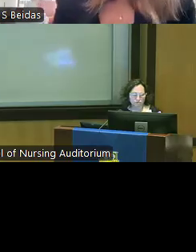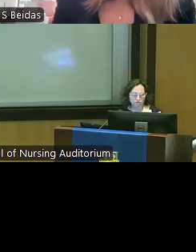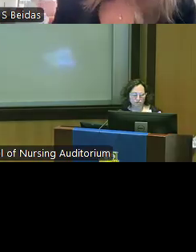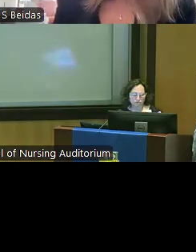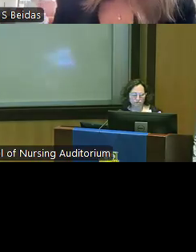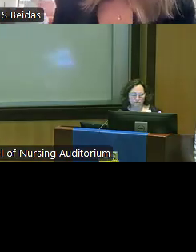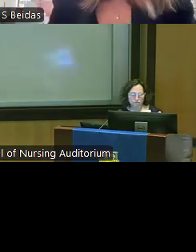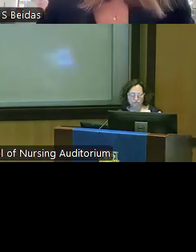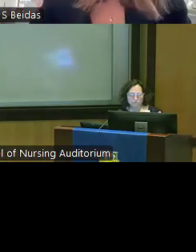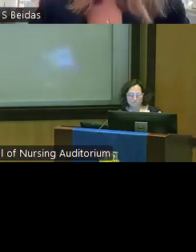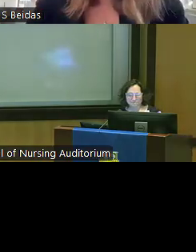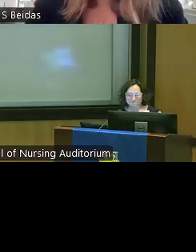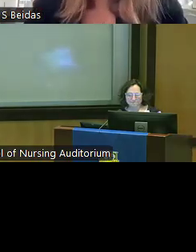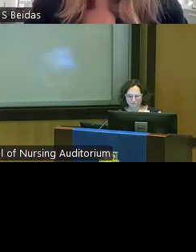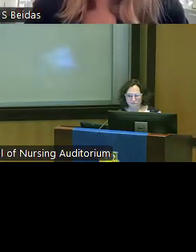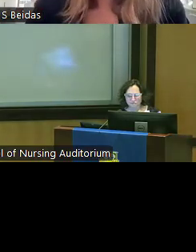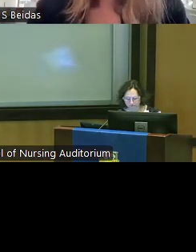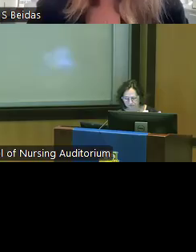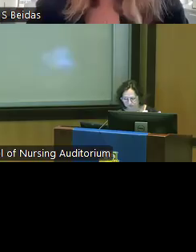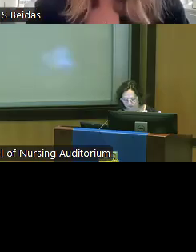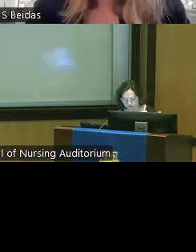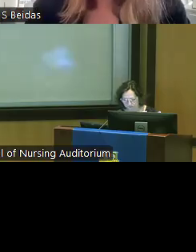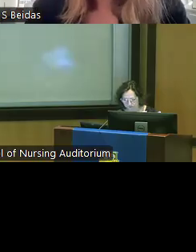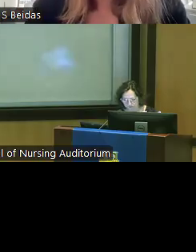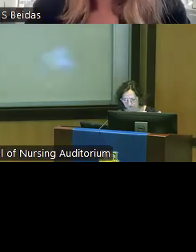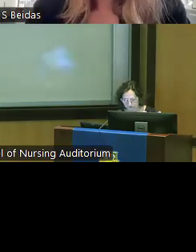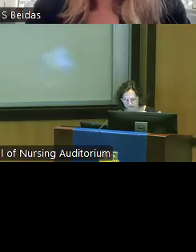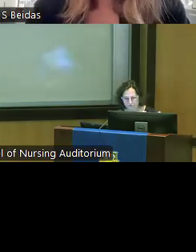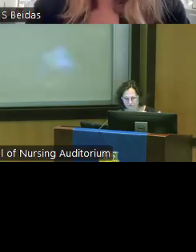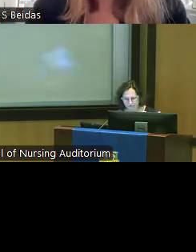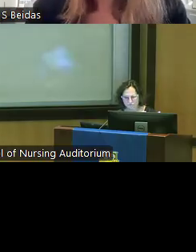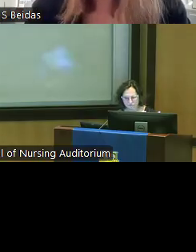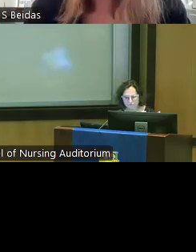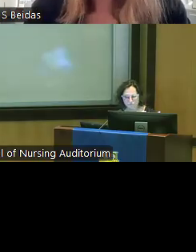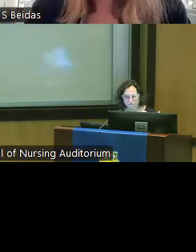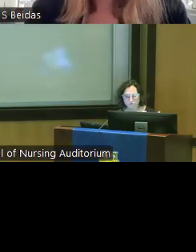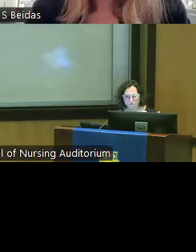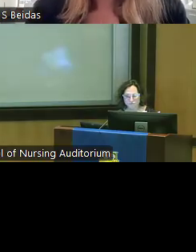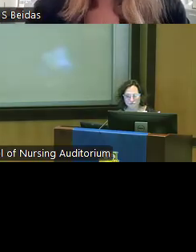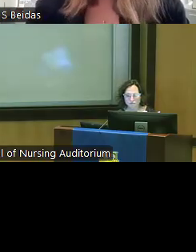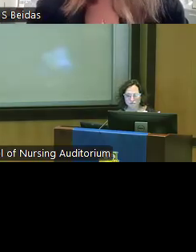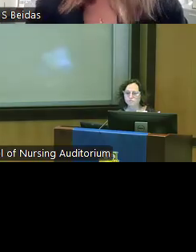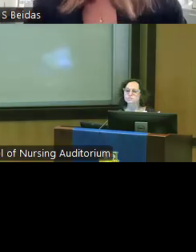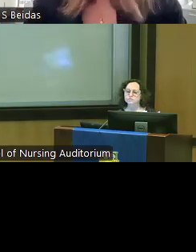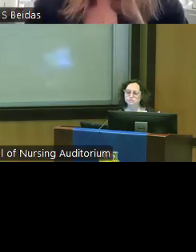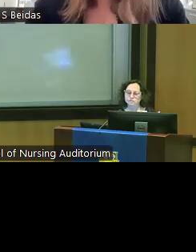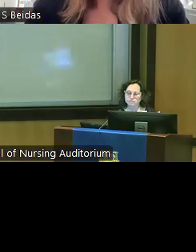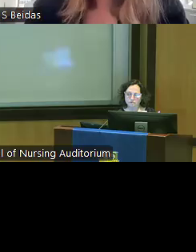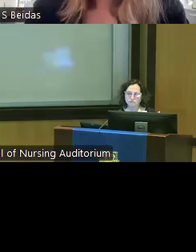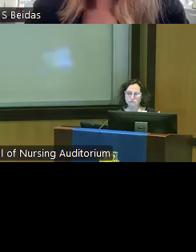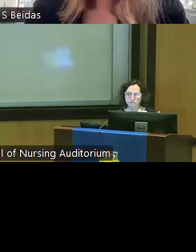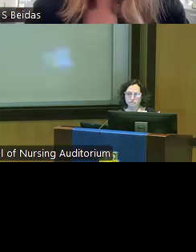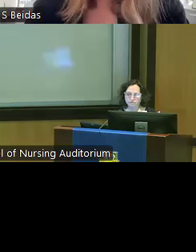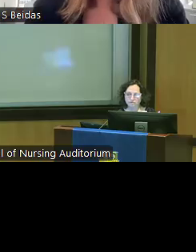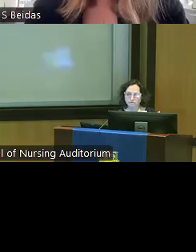And many of my projects are hand in hand with, physician scientists who have expertise in the content area, and I